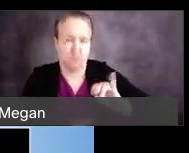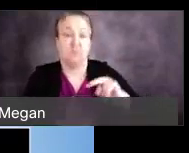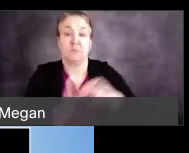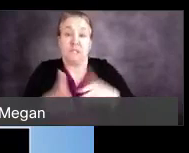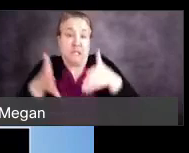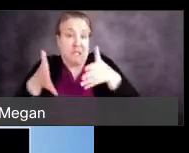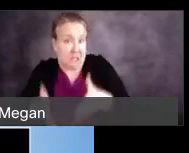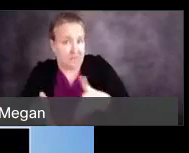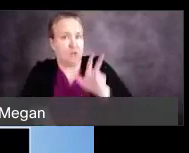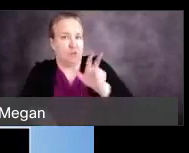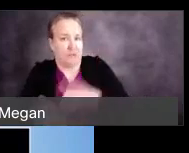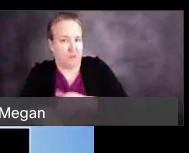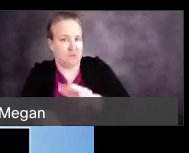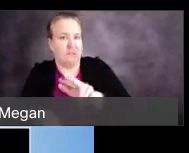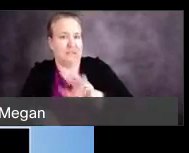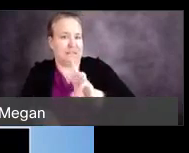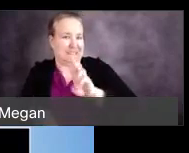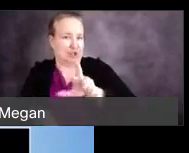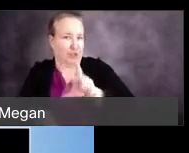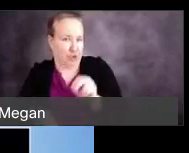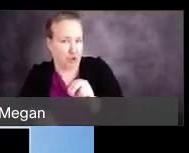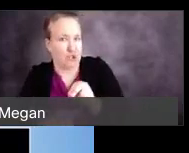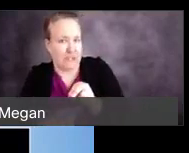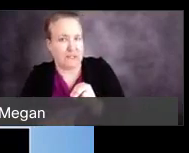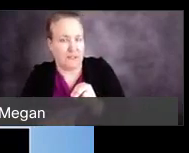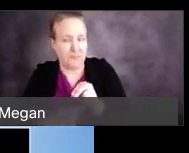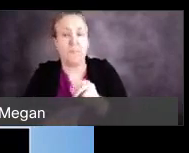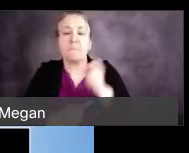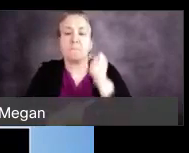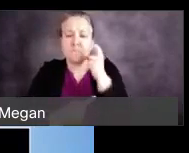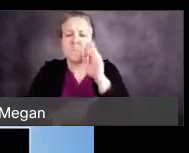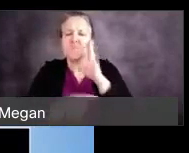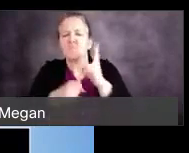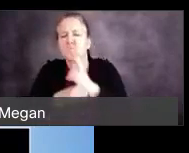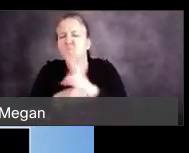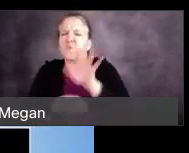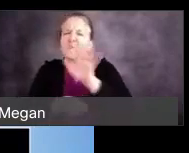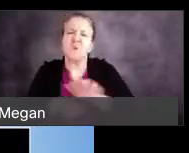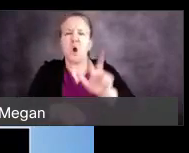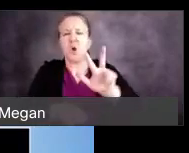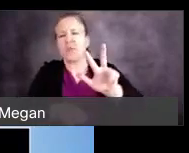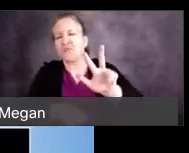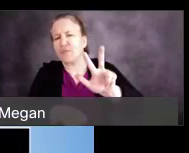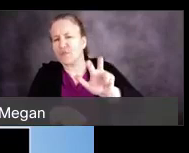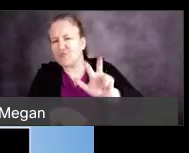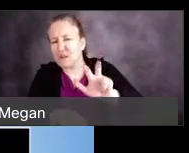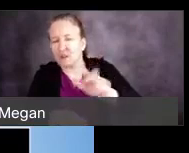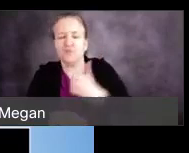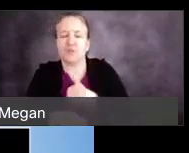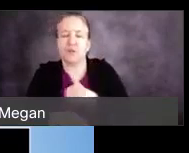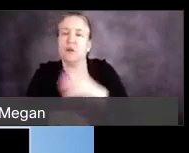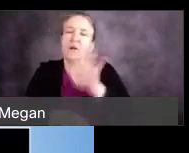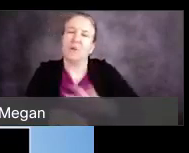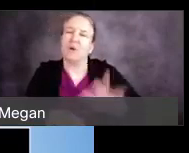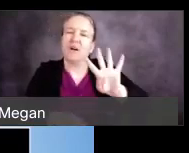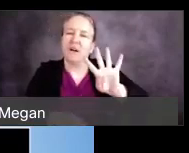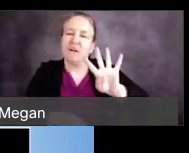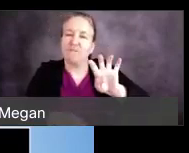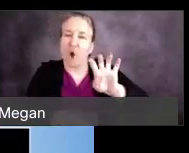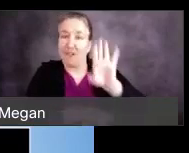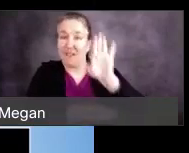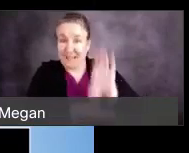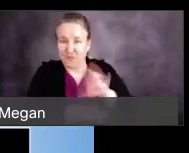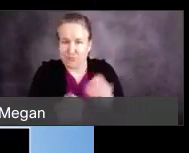with 3,630 remaining. We're going to use about 300 of those doses, or actually, I'm sorry, about 400 doses this